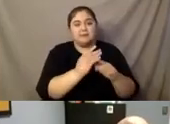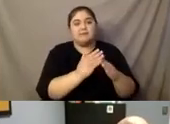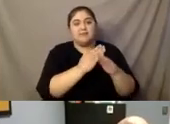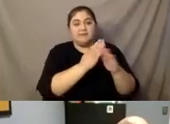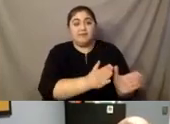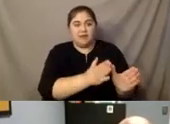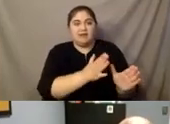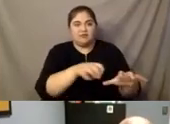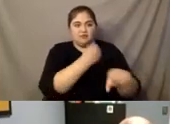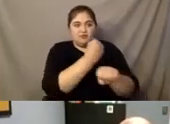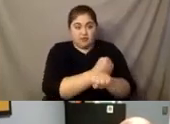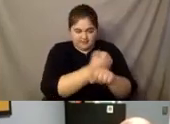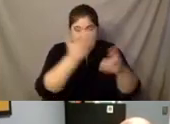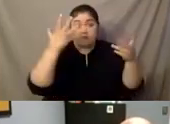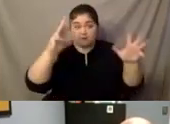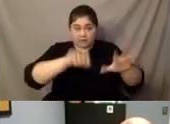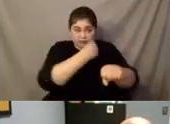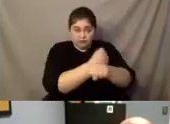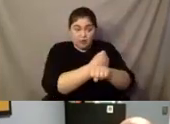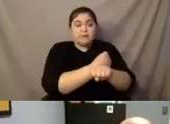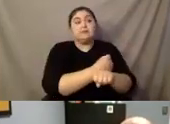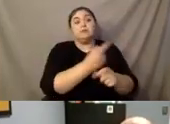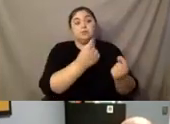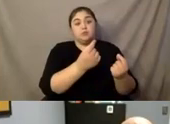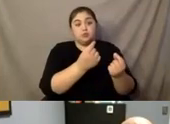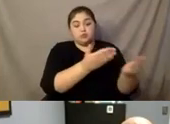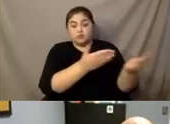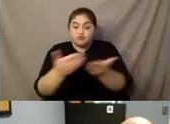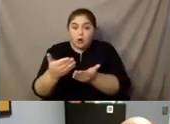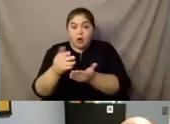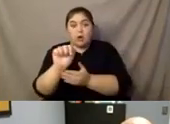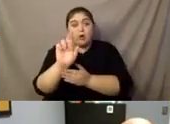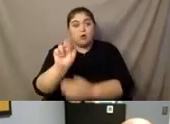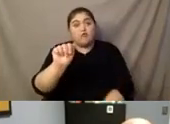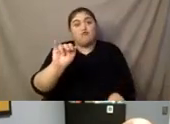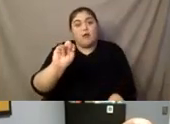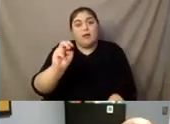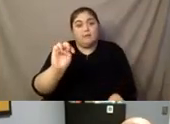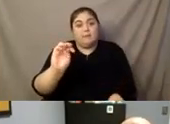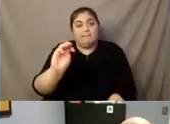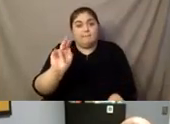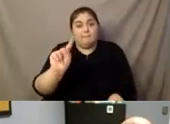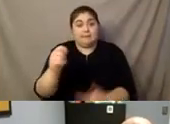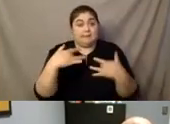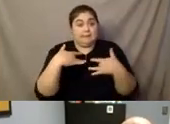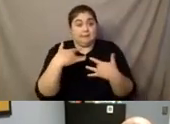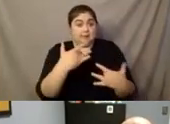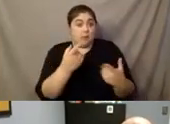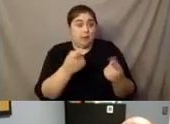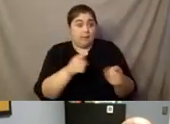After the defendant is arrested, they are very quickly arraigned. At an arraignment, typically is when a judge assigns